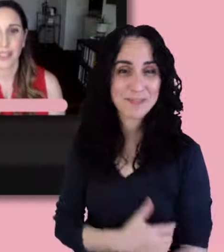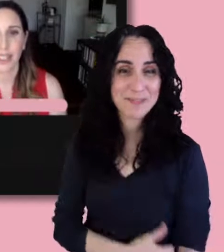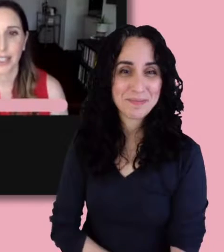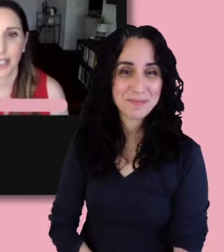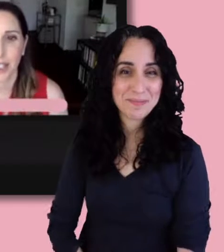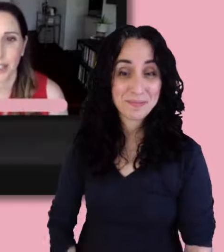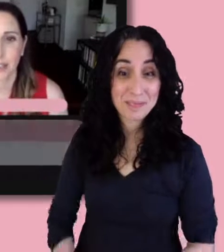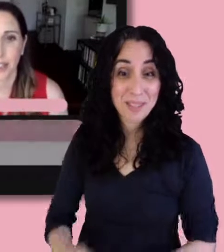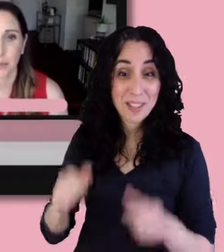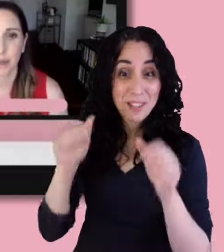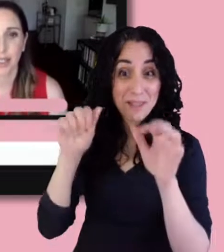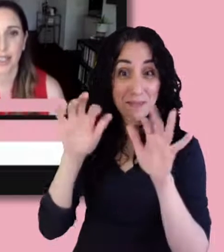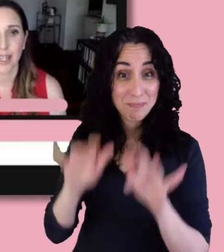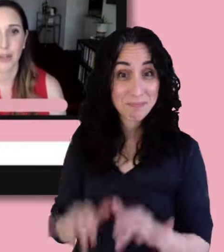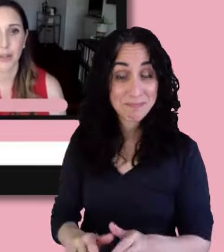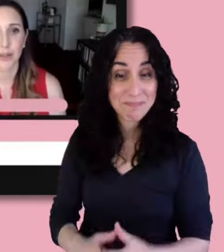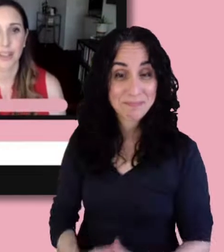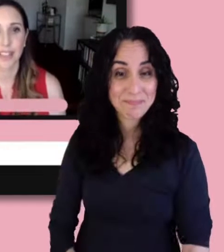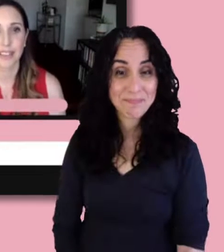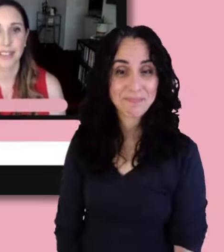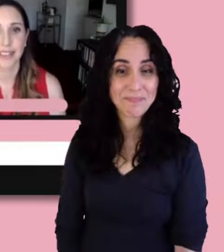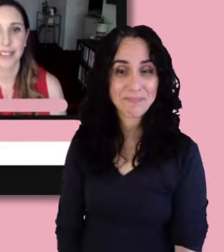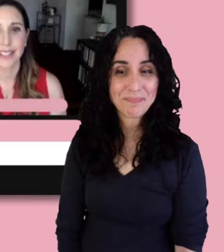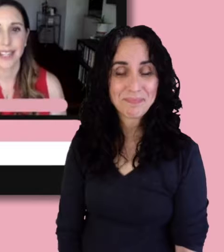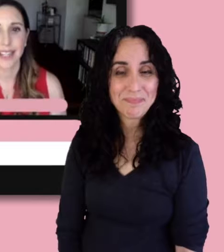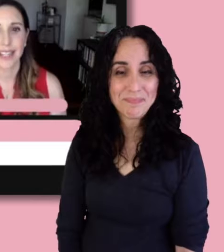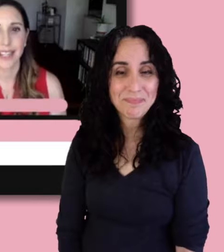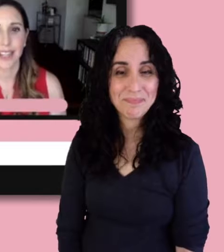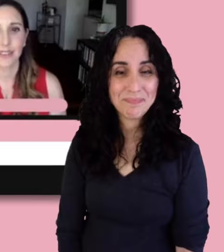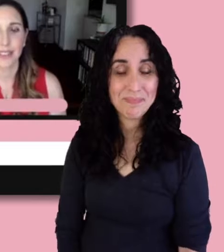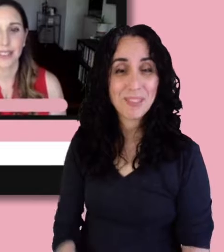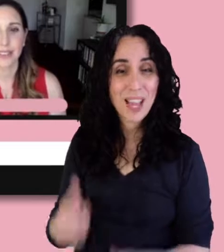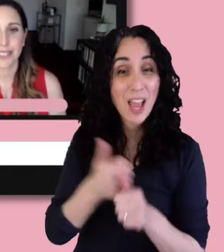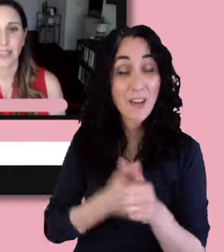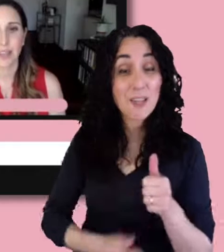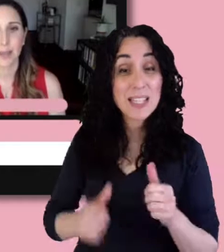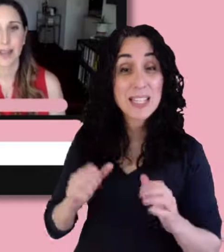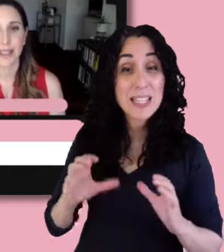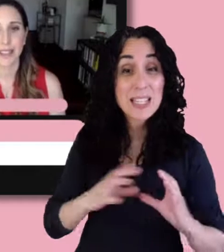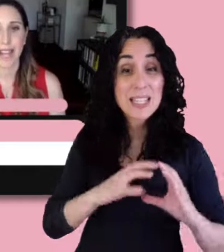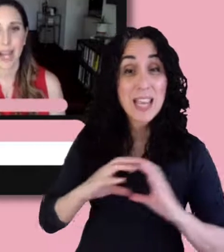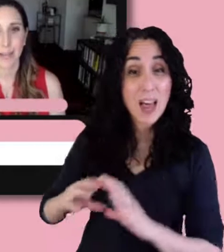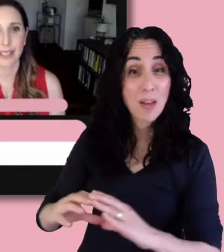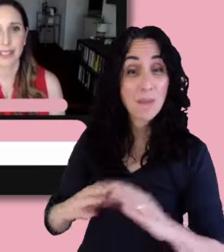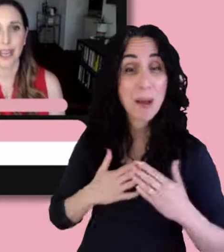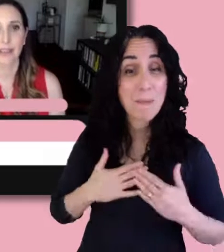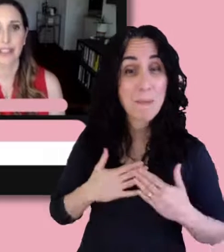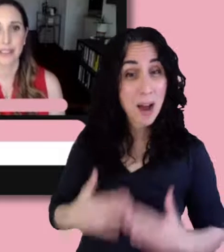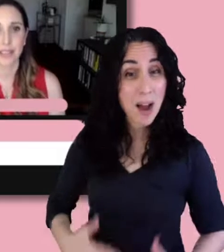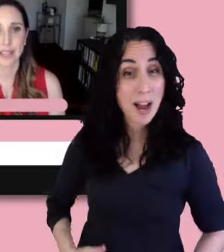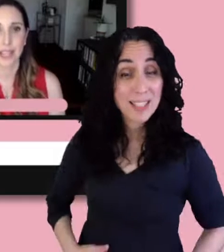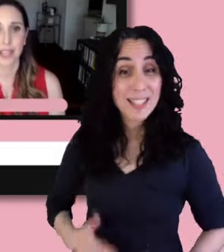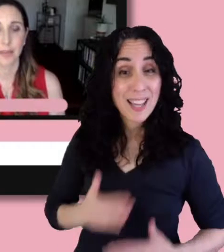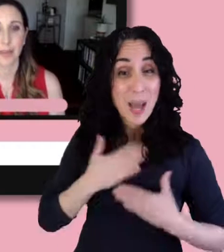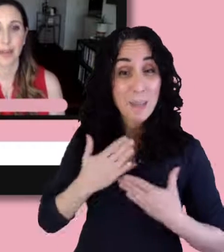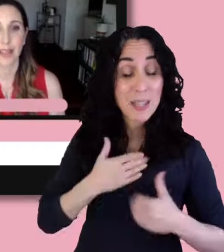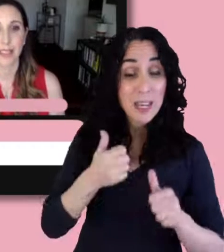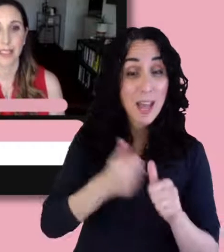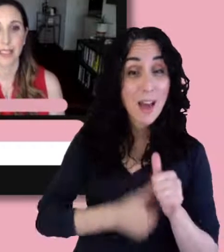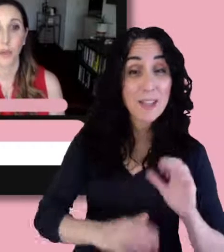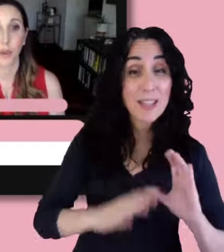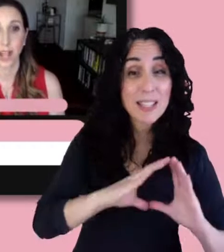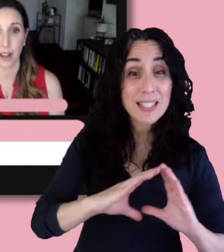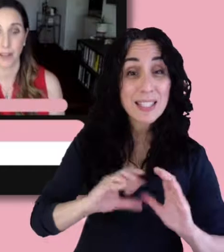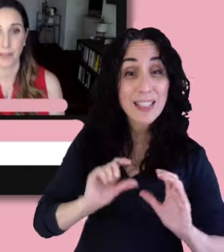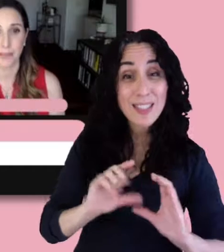Sure. Can we write it out, or? Yeah. Every little cell in my body is happy. Every little cell in my body